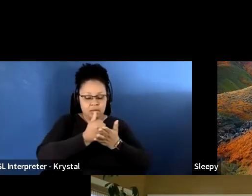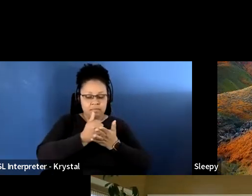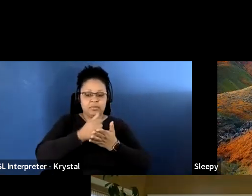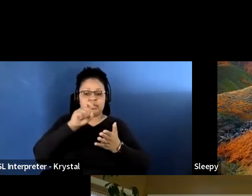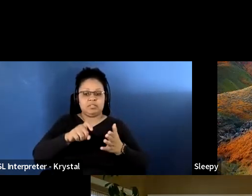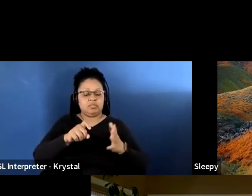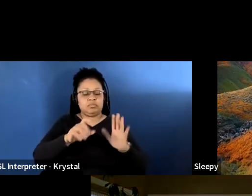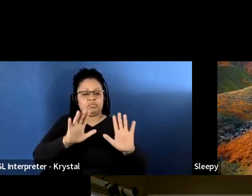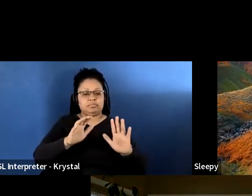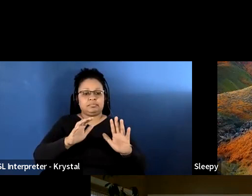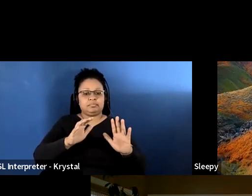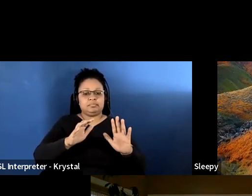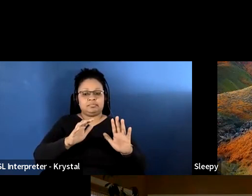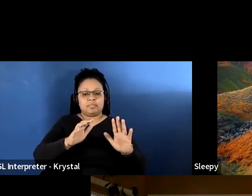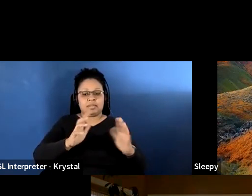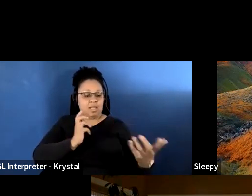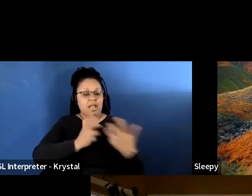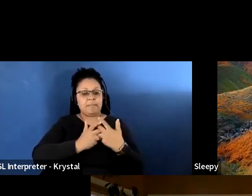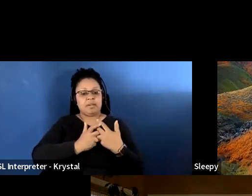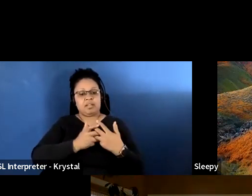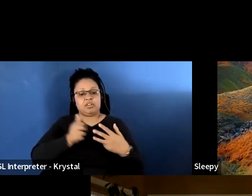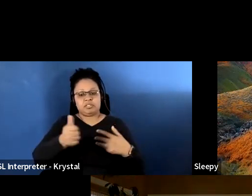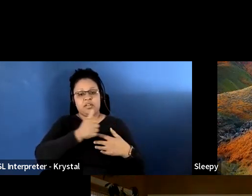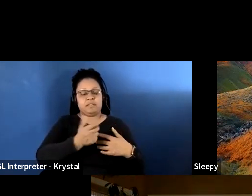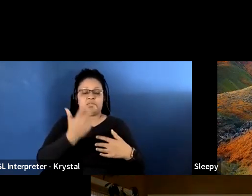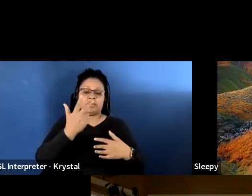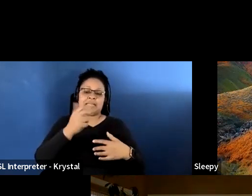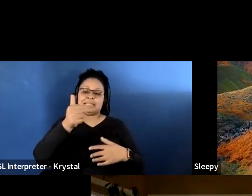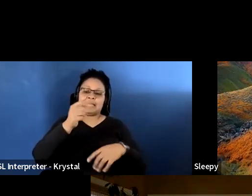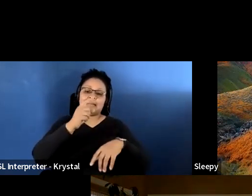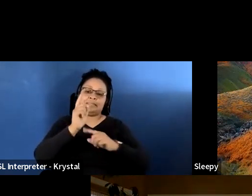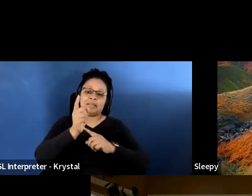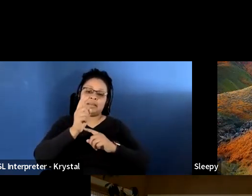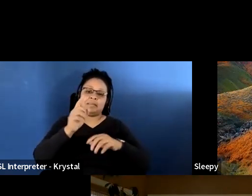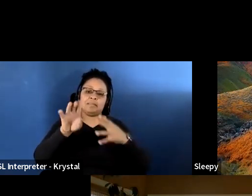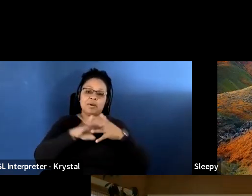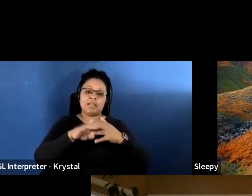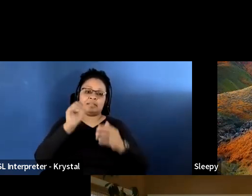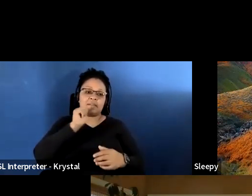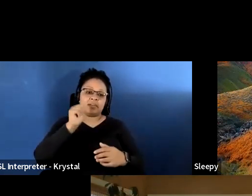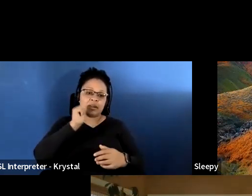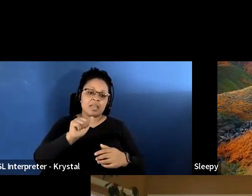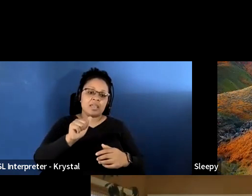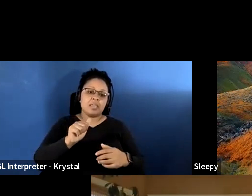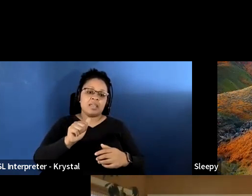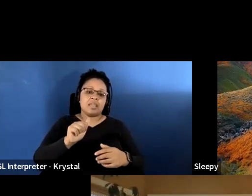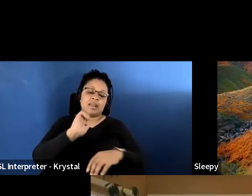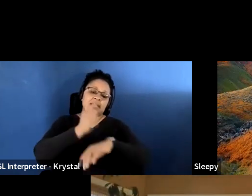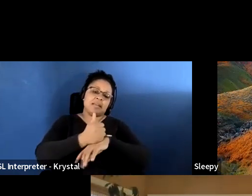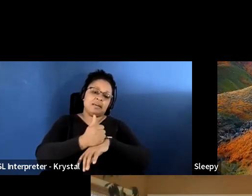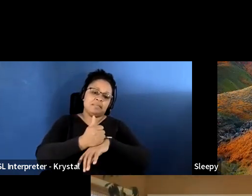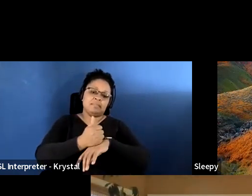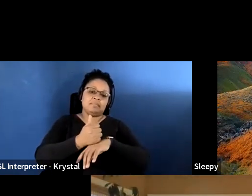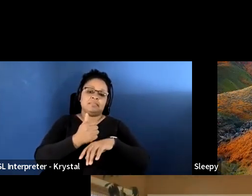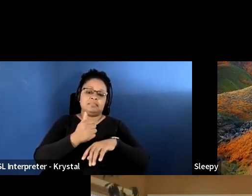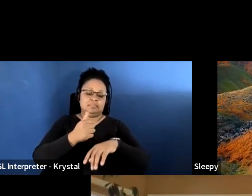yourself. And so I do like 3 10-minute breaks a day at meal times. So that, and I set a timer so I